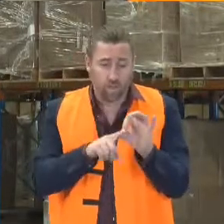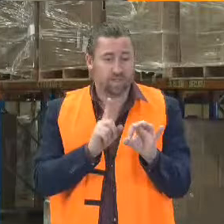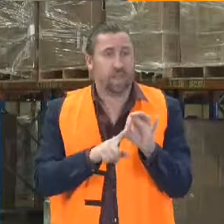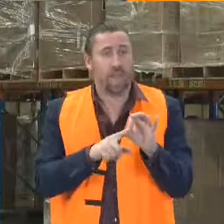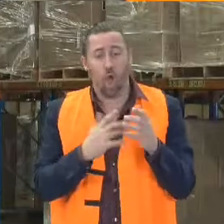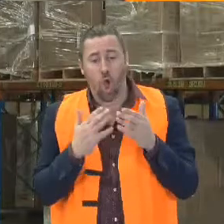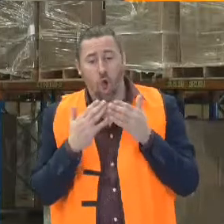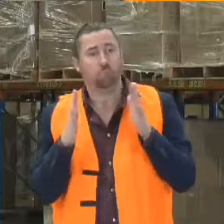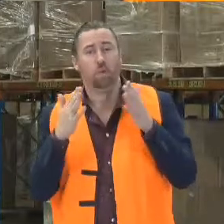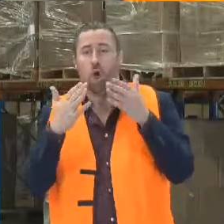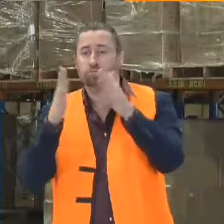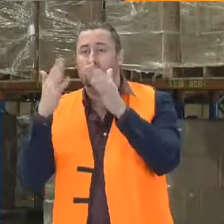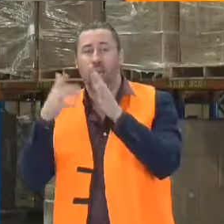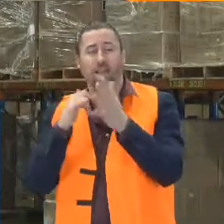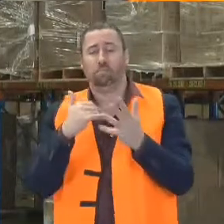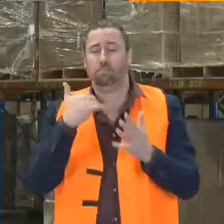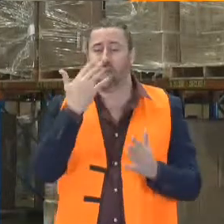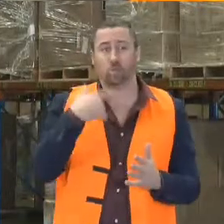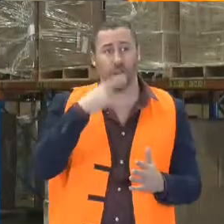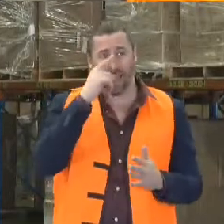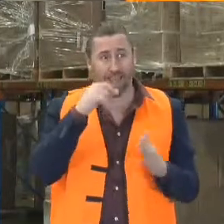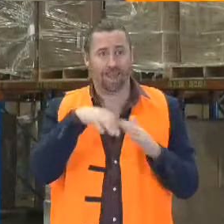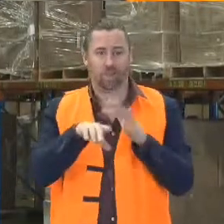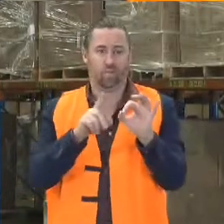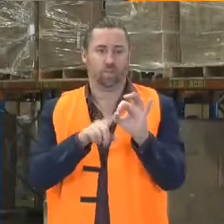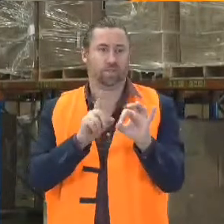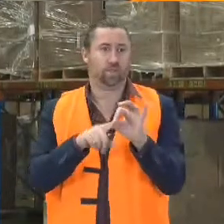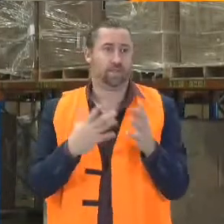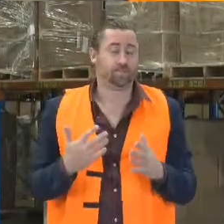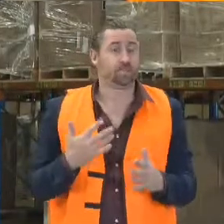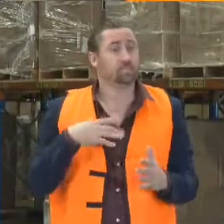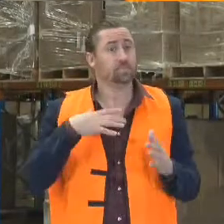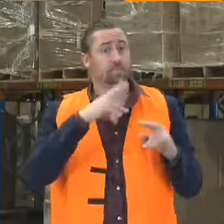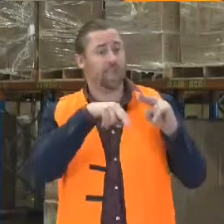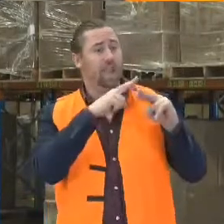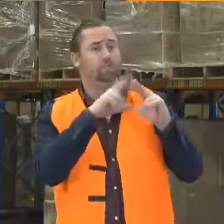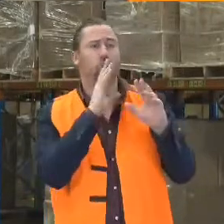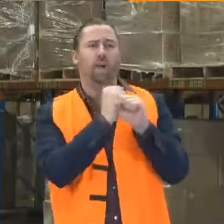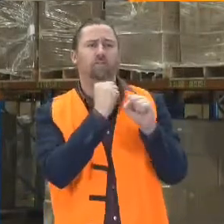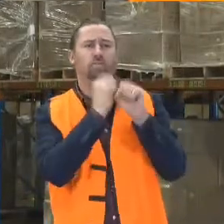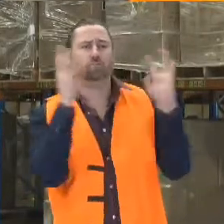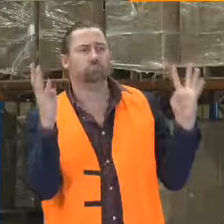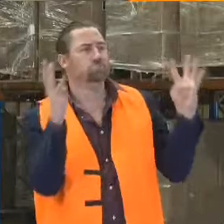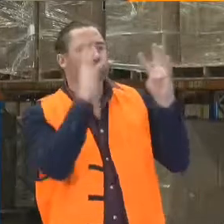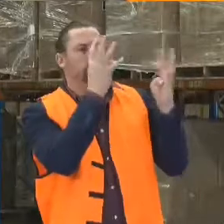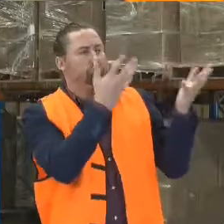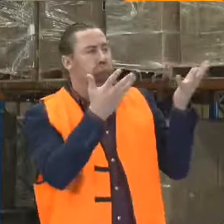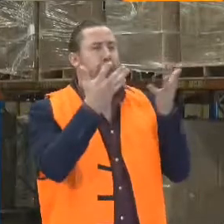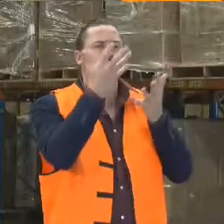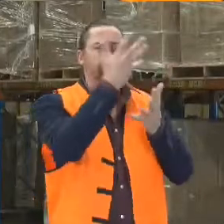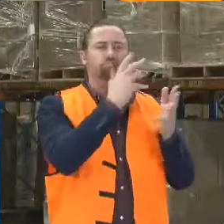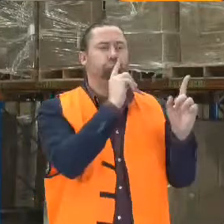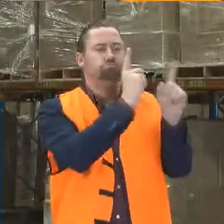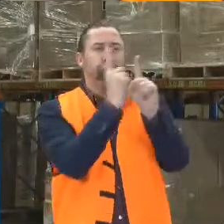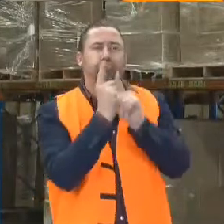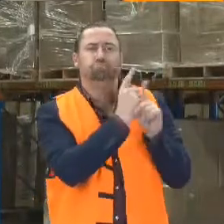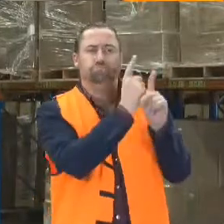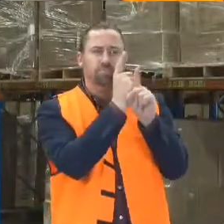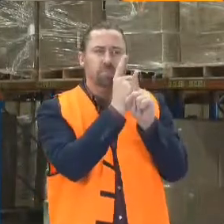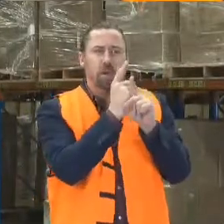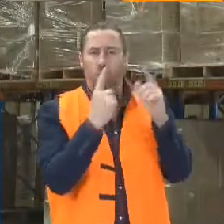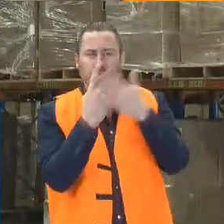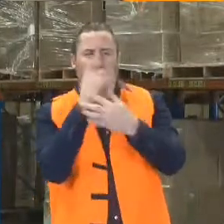as much as possible during these times. That is why National Cabinet's very important, where we discuss the situation in all the different states